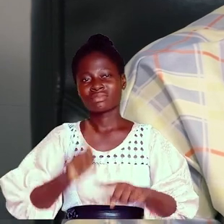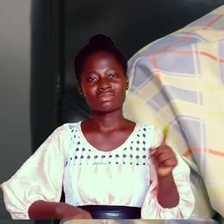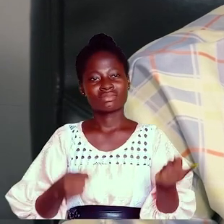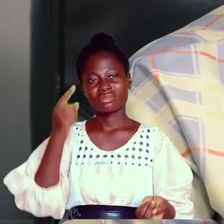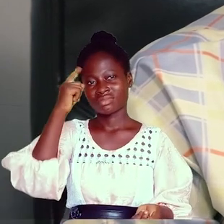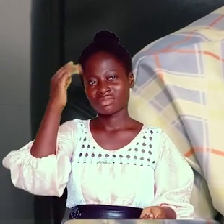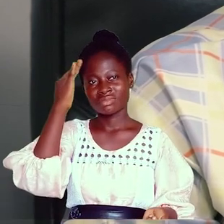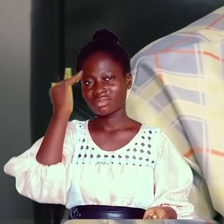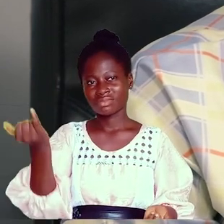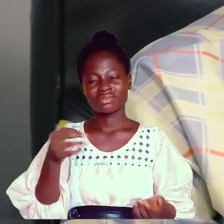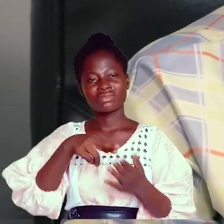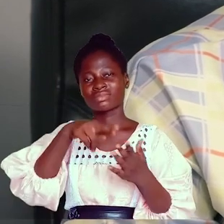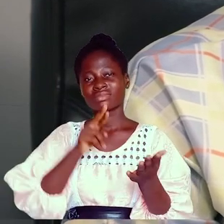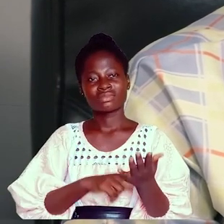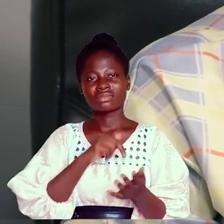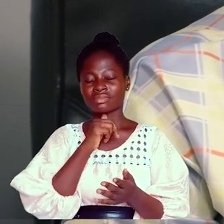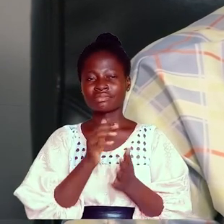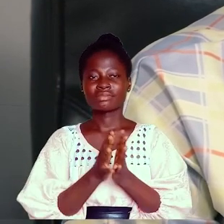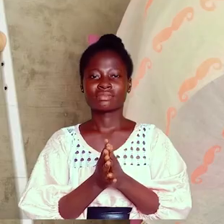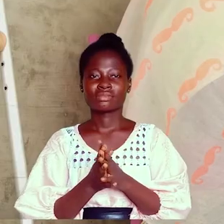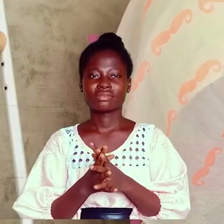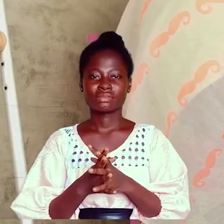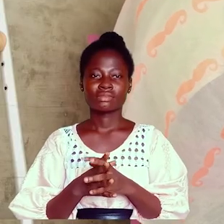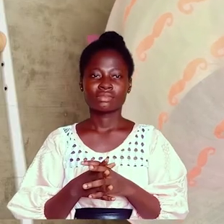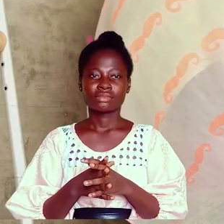reasons why they do not report the cases.